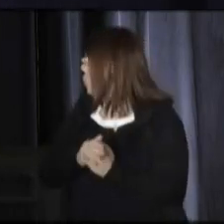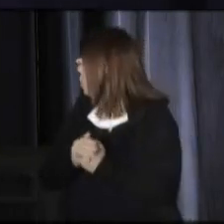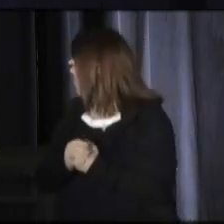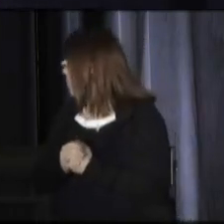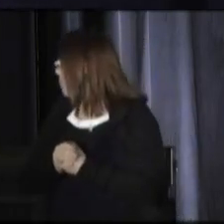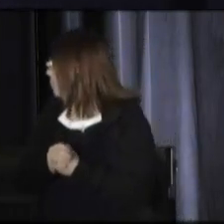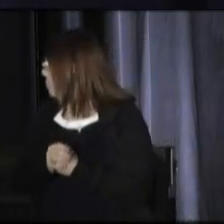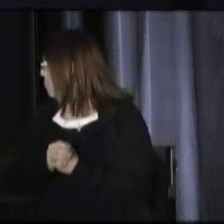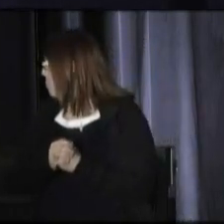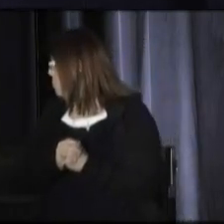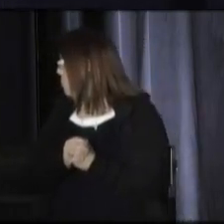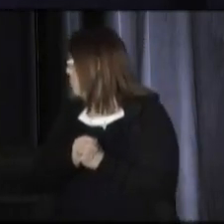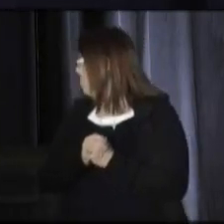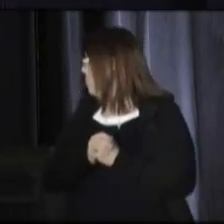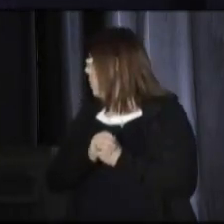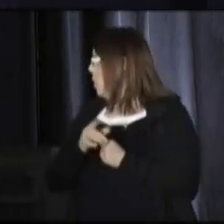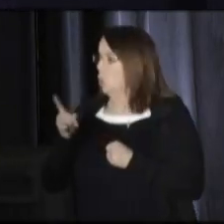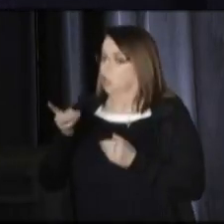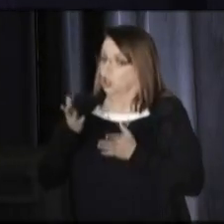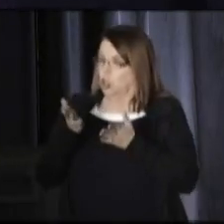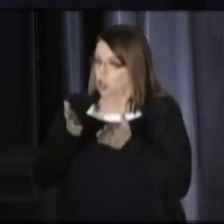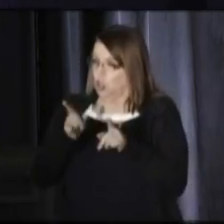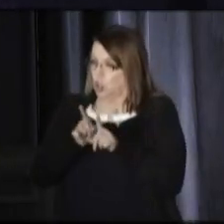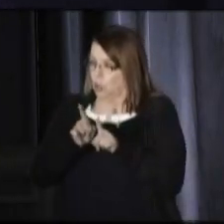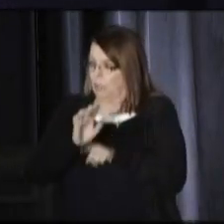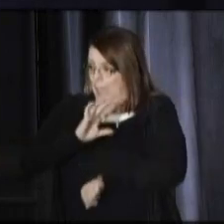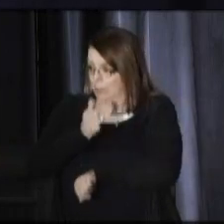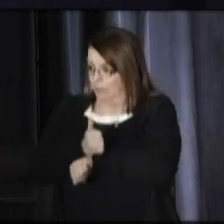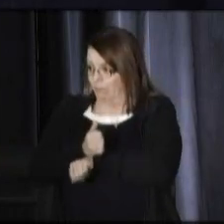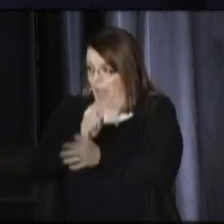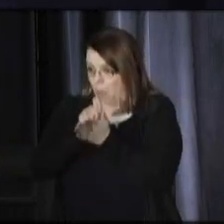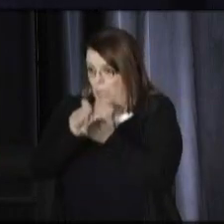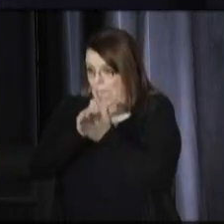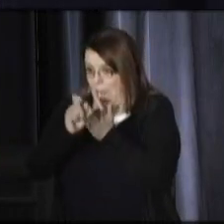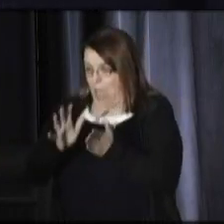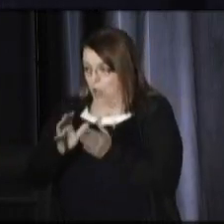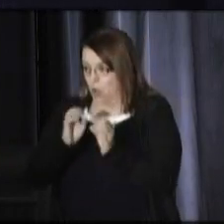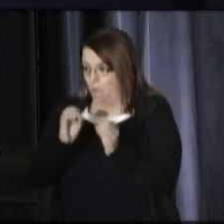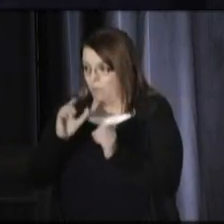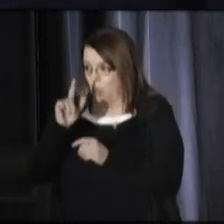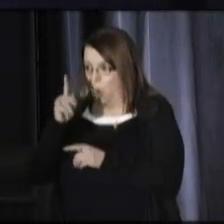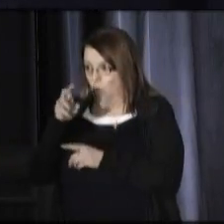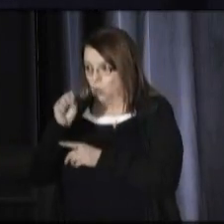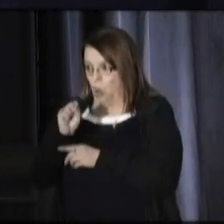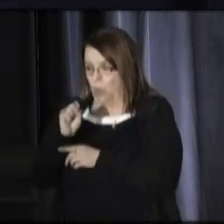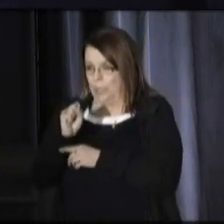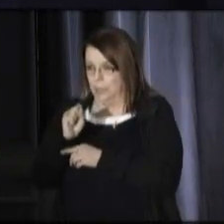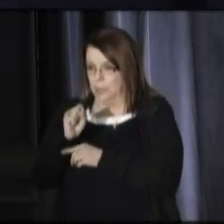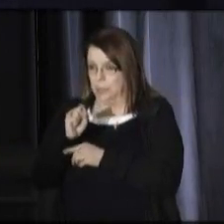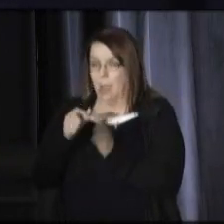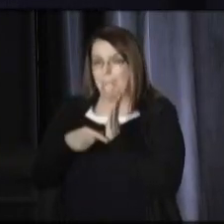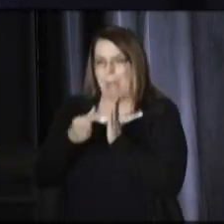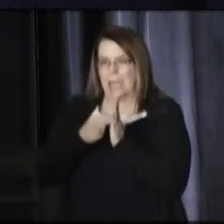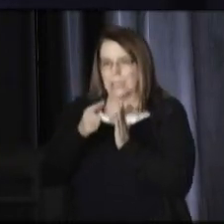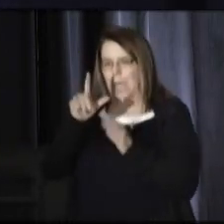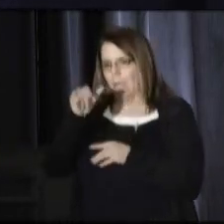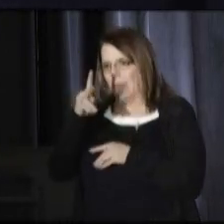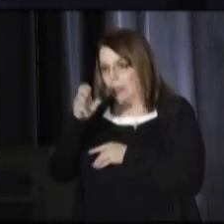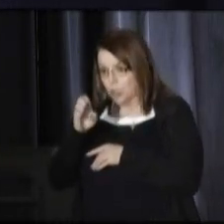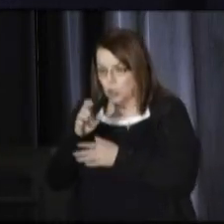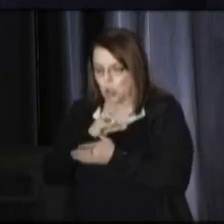Māhealani Madden is a Chinese Kanaka Maoli writer, photographer, and amateur musician. A recipient